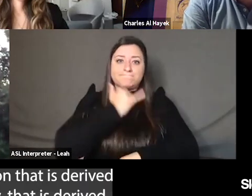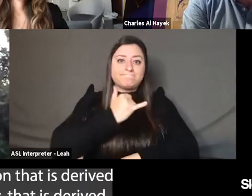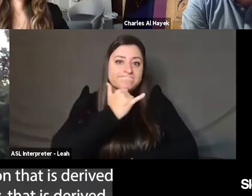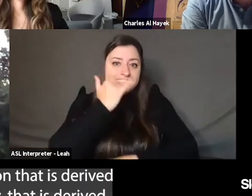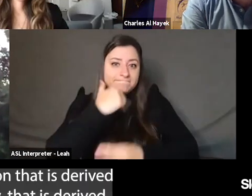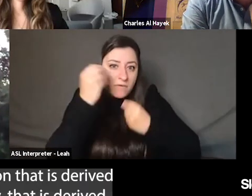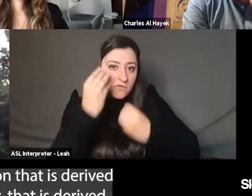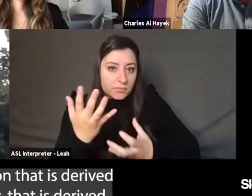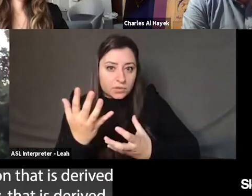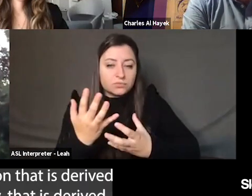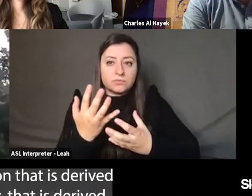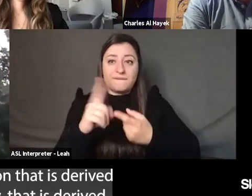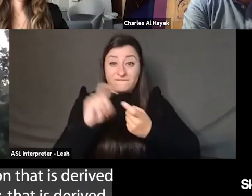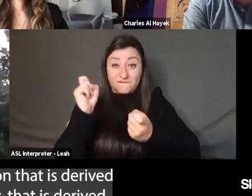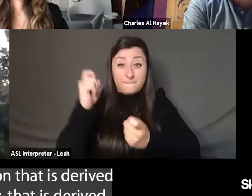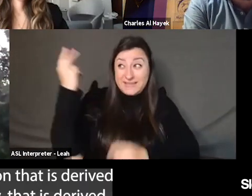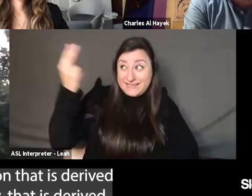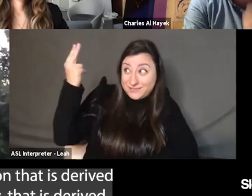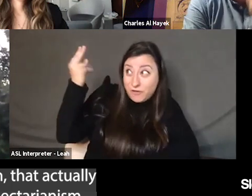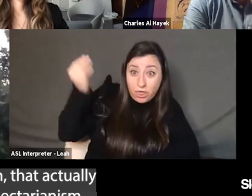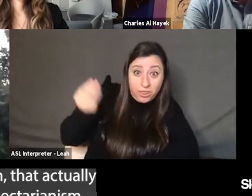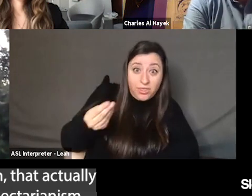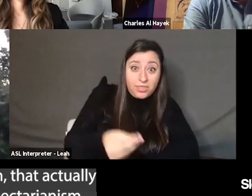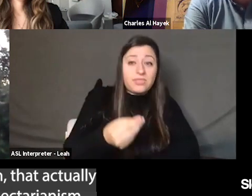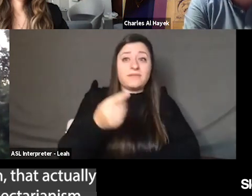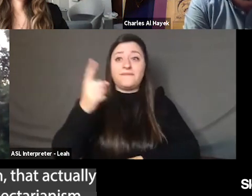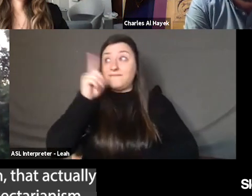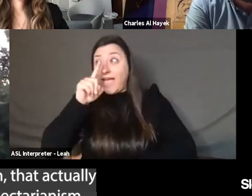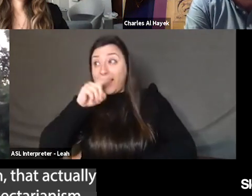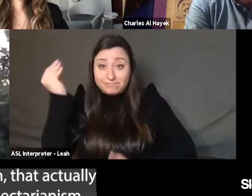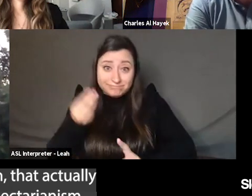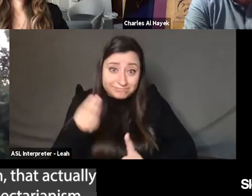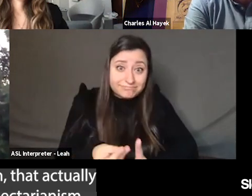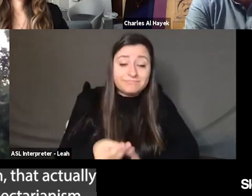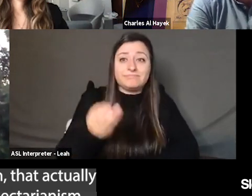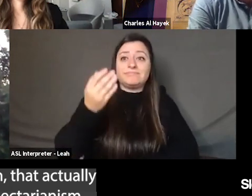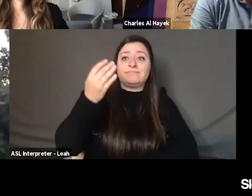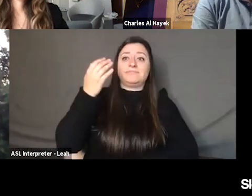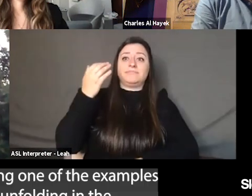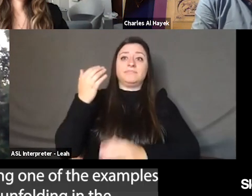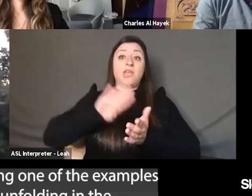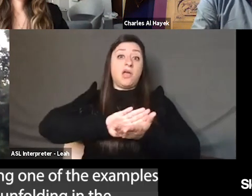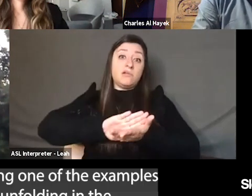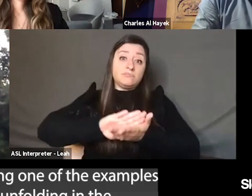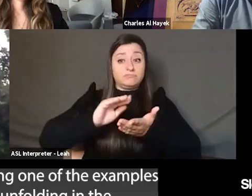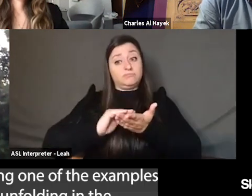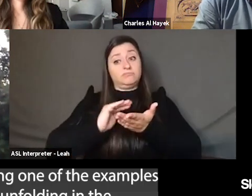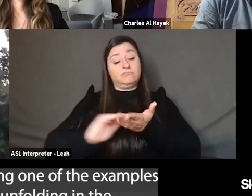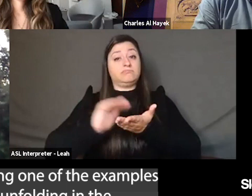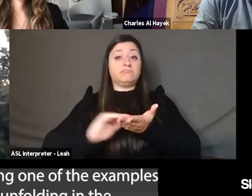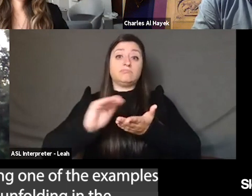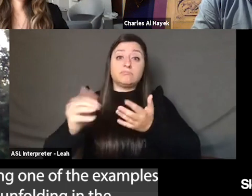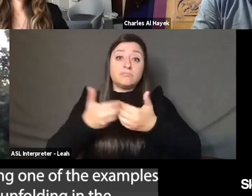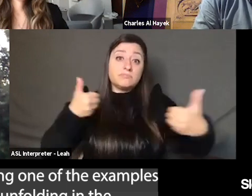misinformation that is derived from history, that is derived from fiction, that actually justifies sectarianism, we are actually